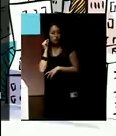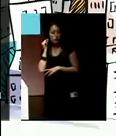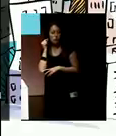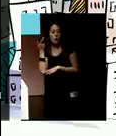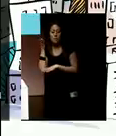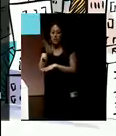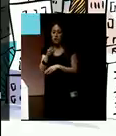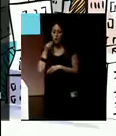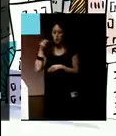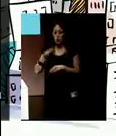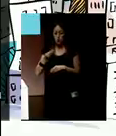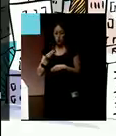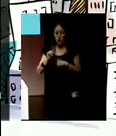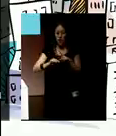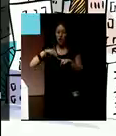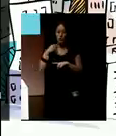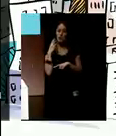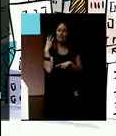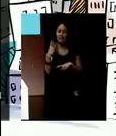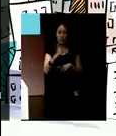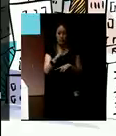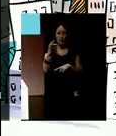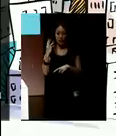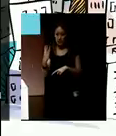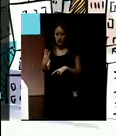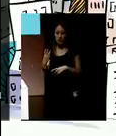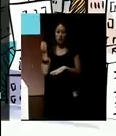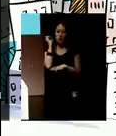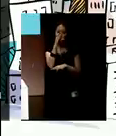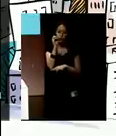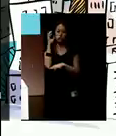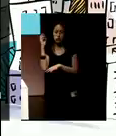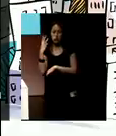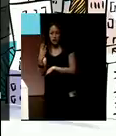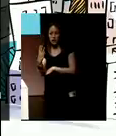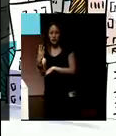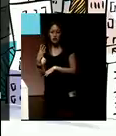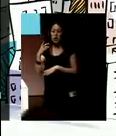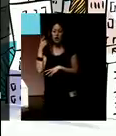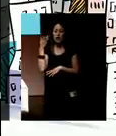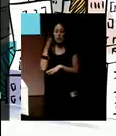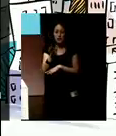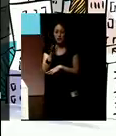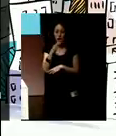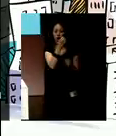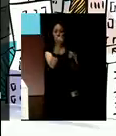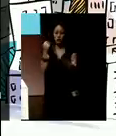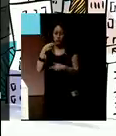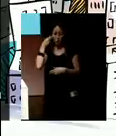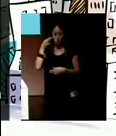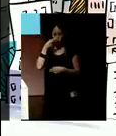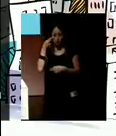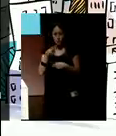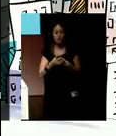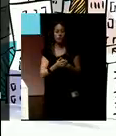the speakers, they represent very interesting authorities. We are moving from the Ministry of